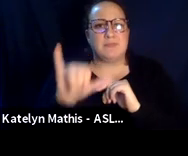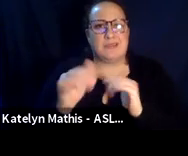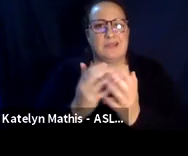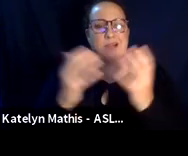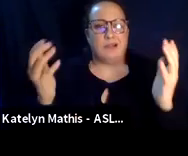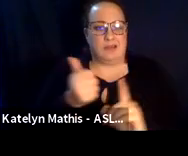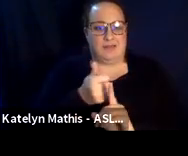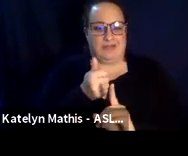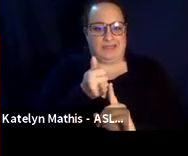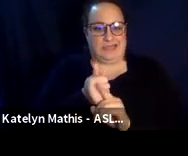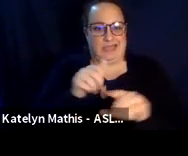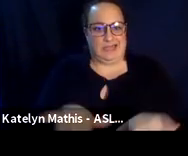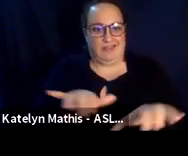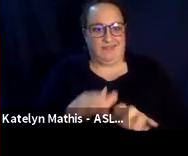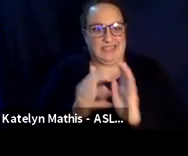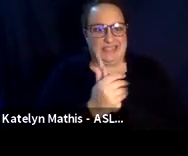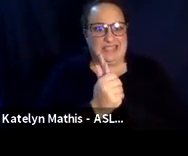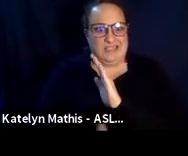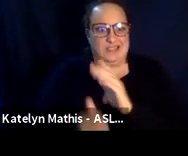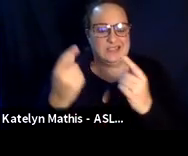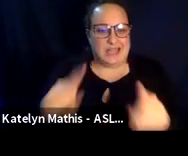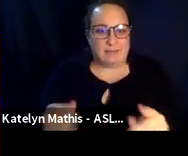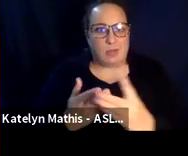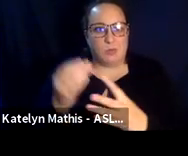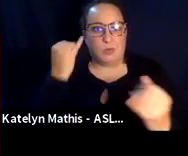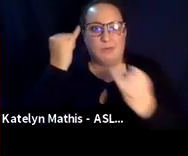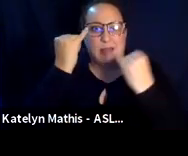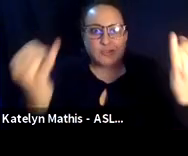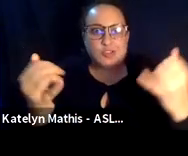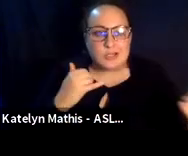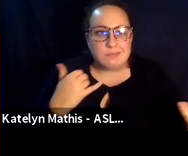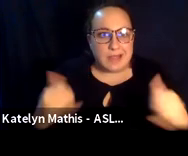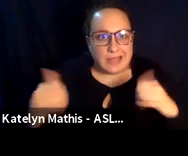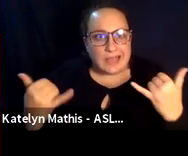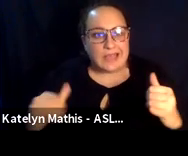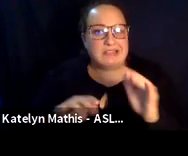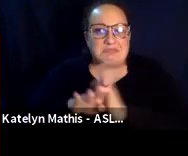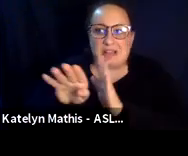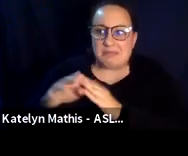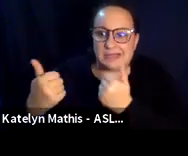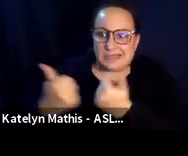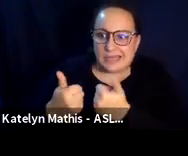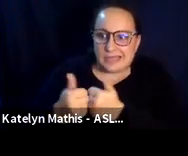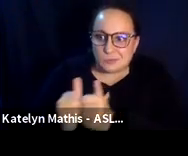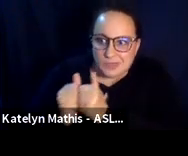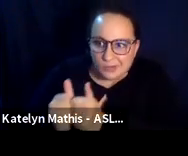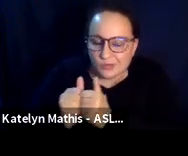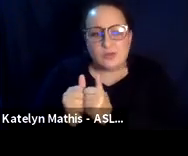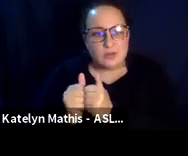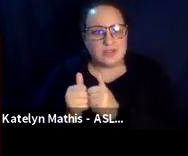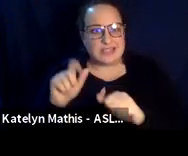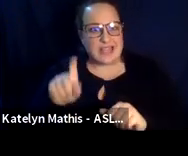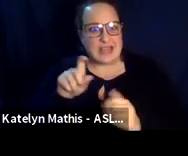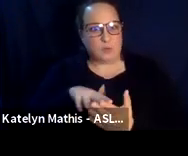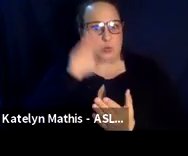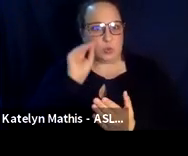are developed, through imaginary play, through developing a game together, because they have to learn